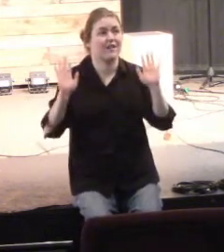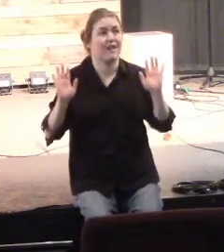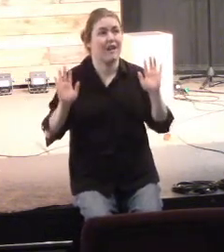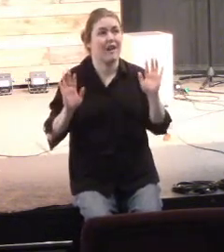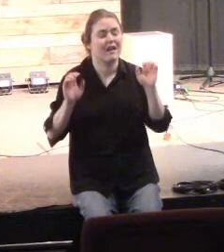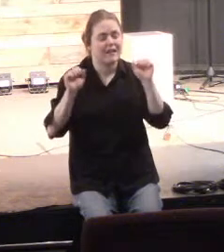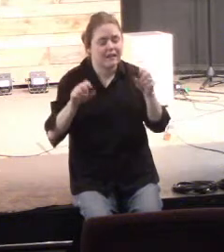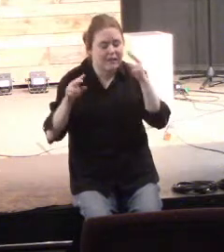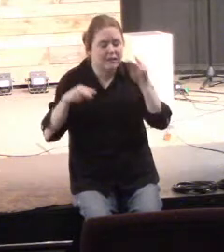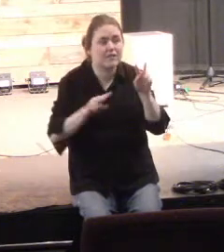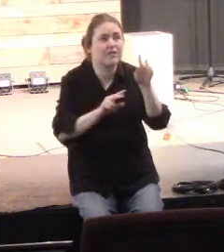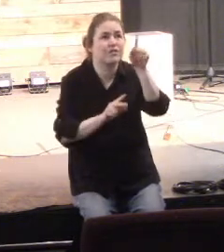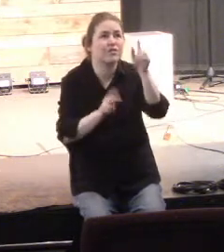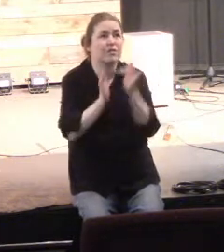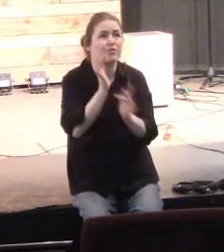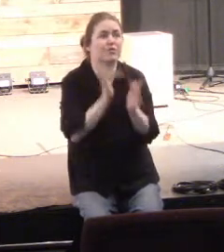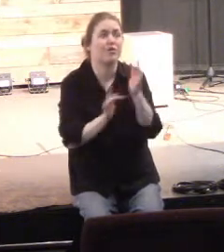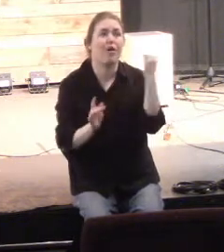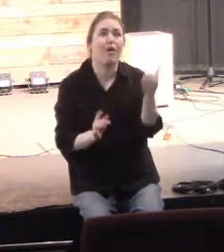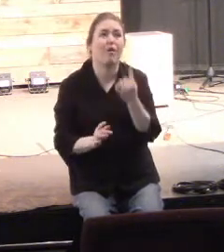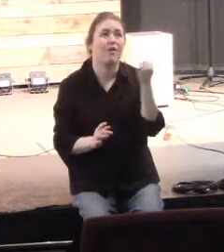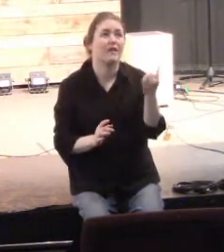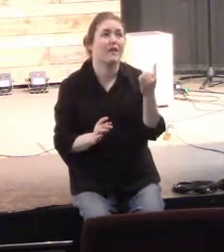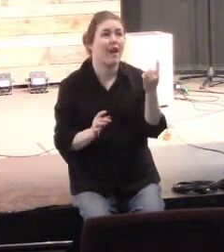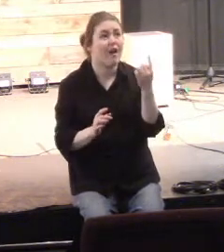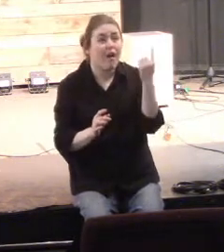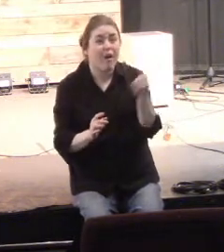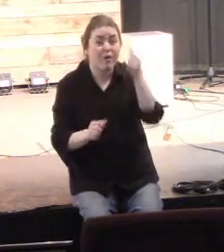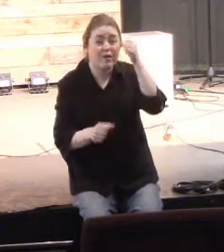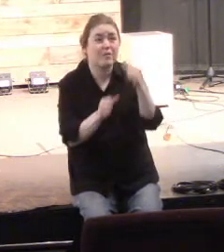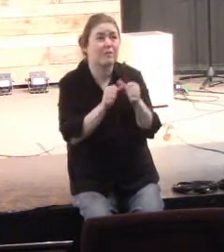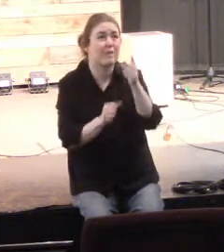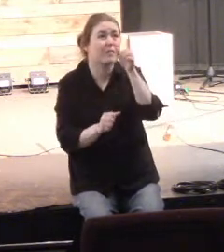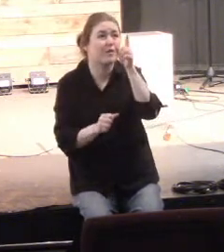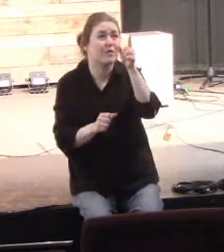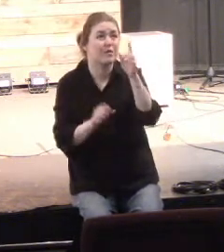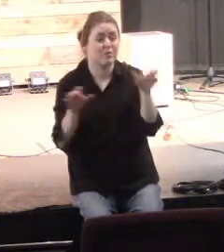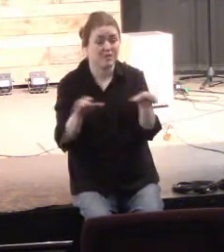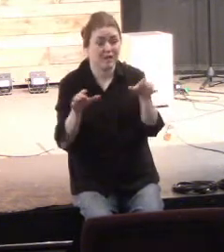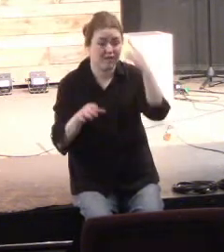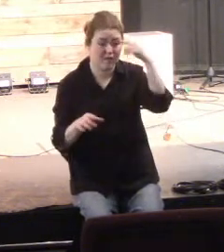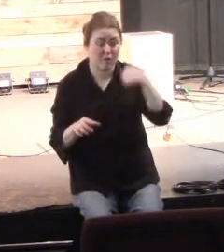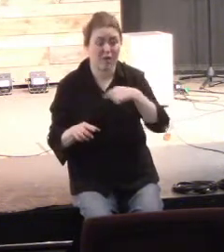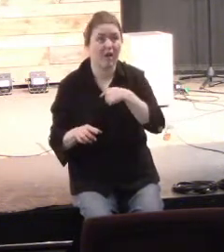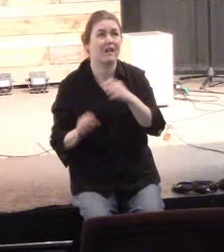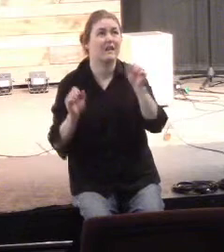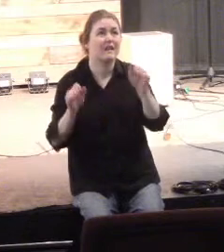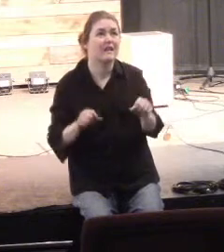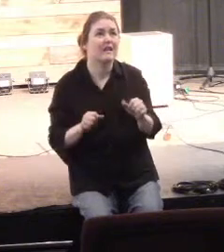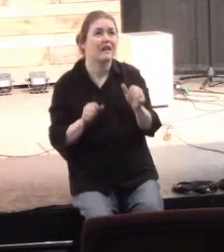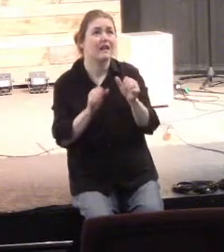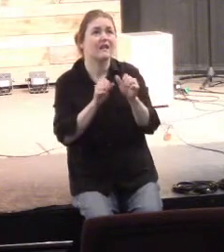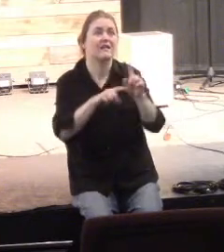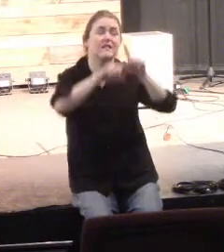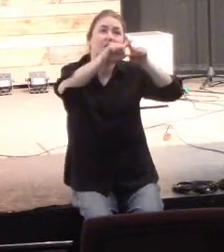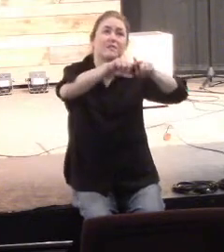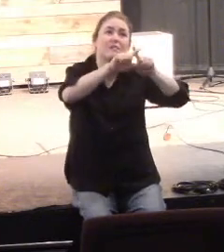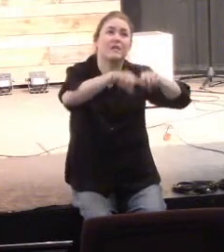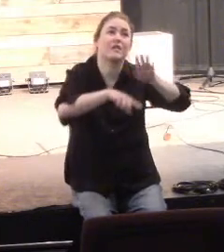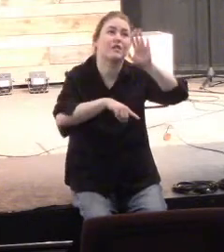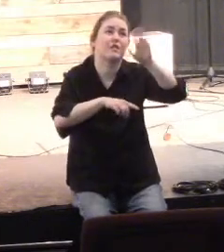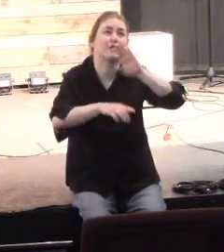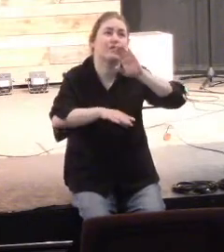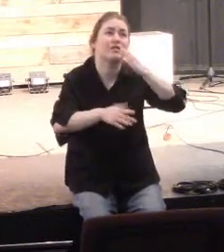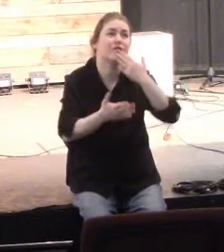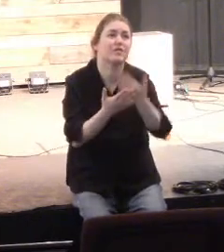we always remember what you've done for us. May we always lean into your scripture. May we lean into your goodness. When we lean